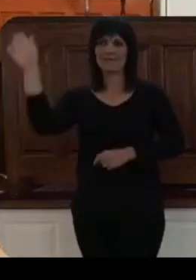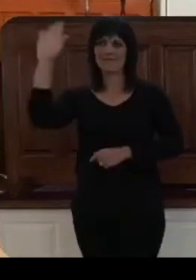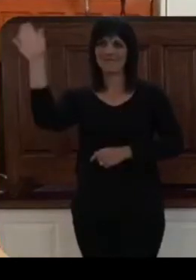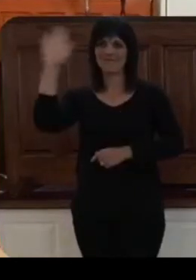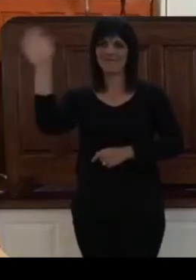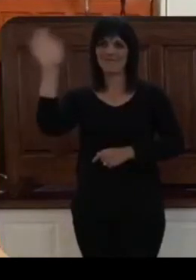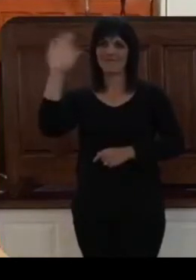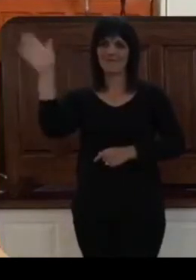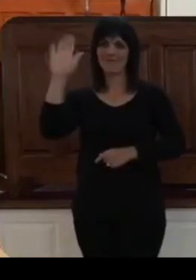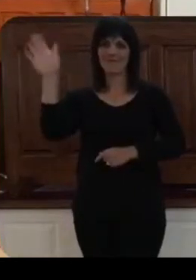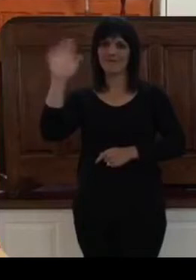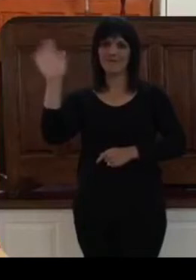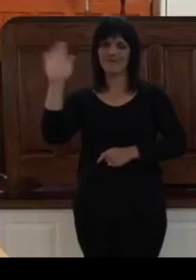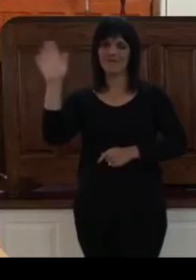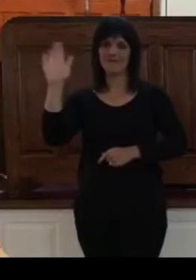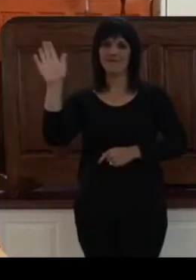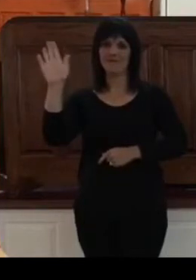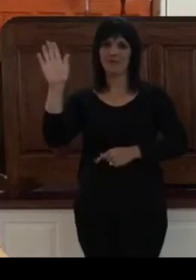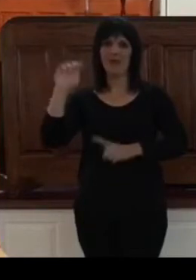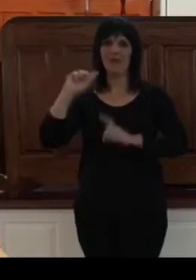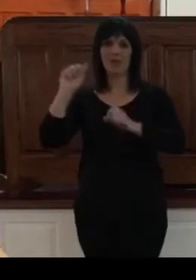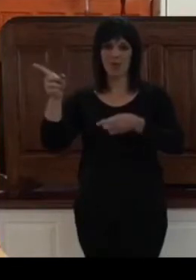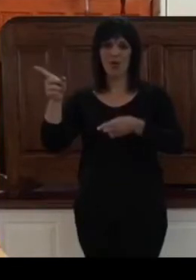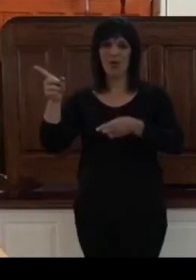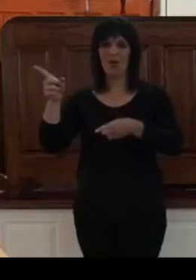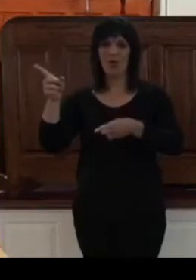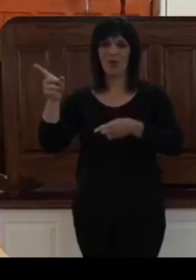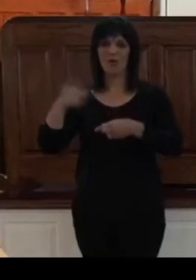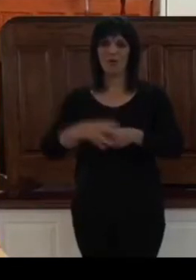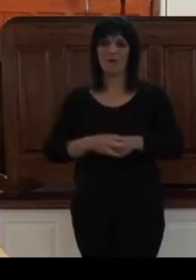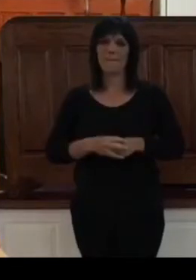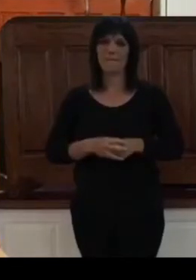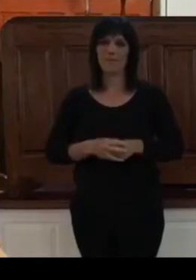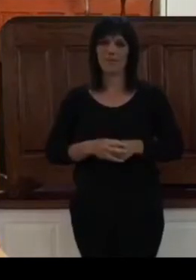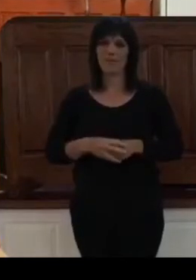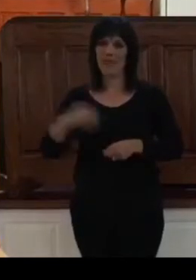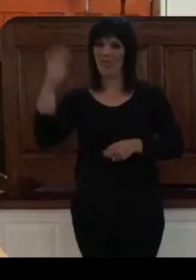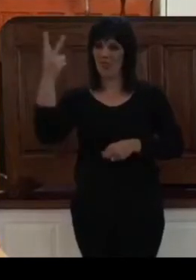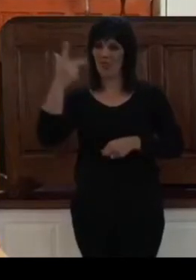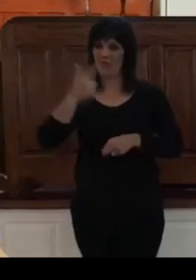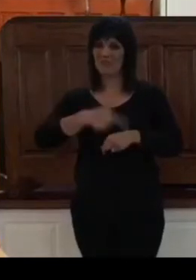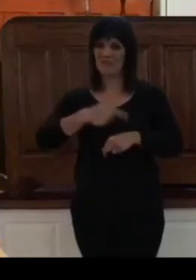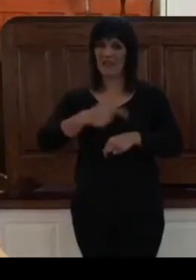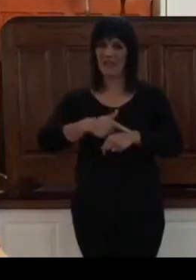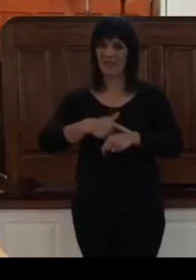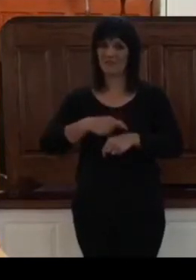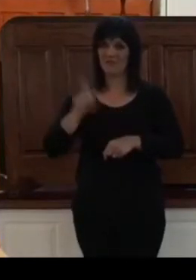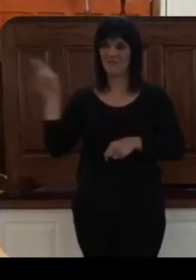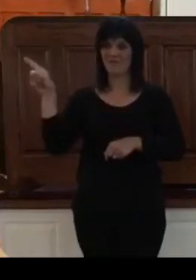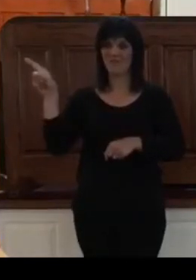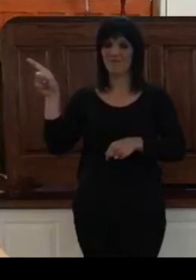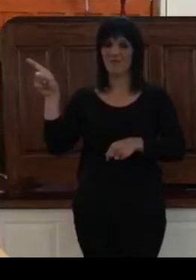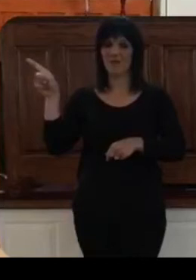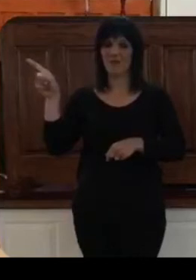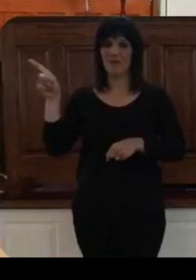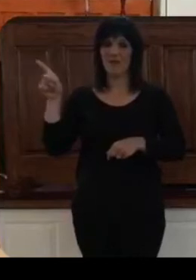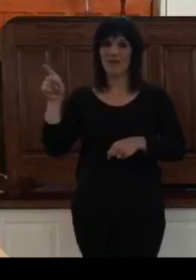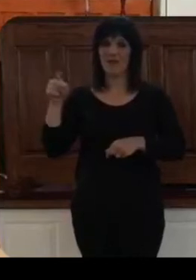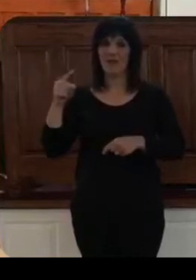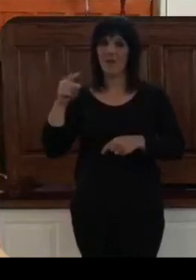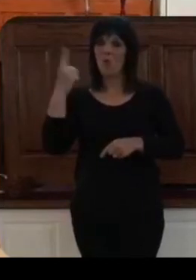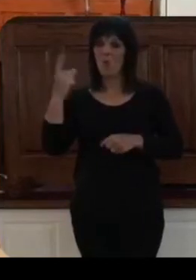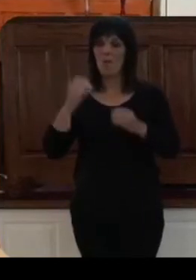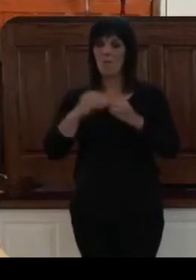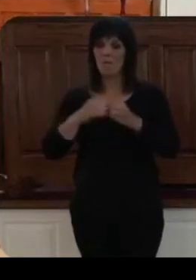right, I've had to do it 3 times so far, and I've got to do it again next year. That is one of the most gut-wrenching